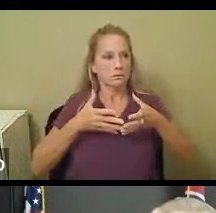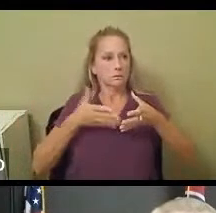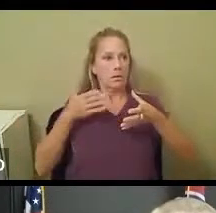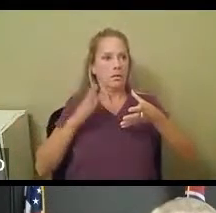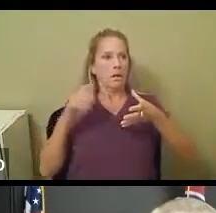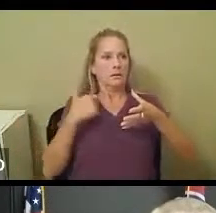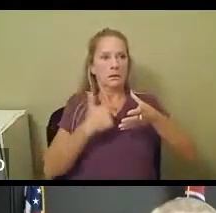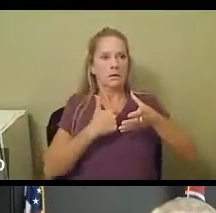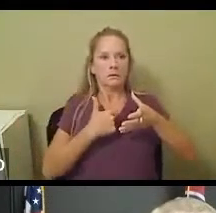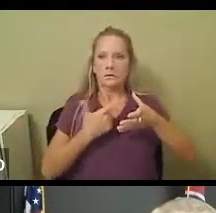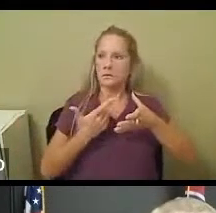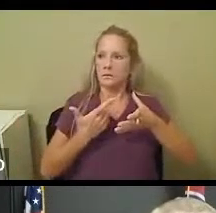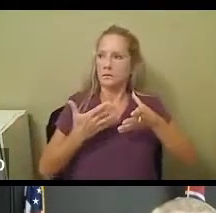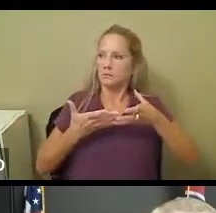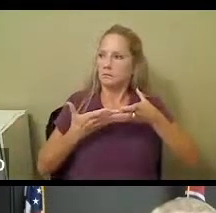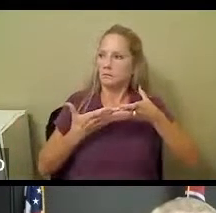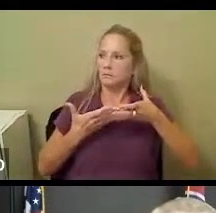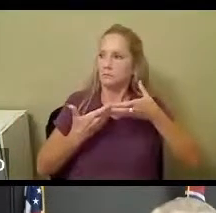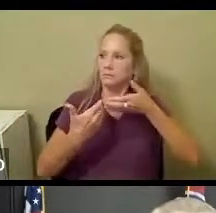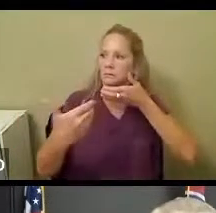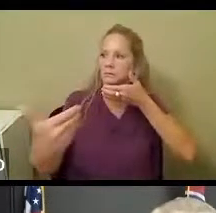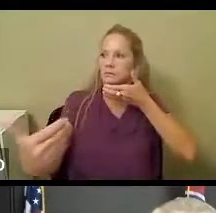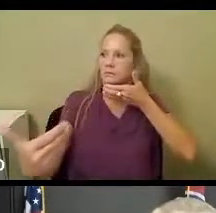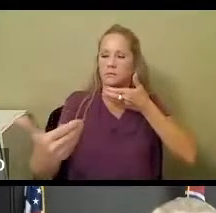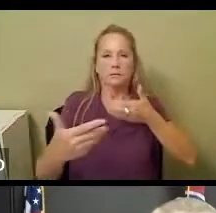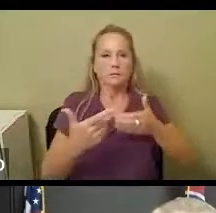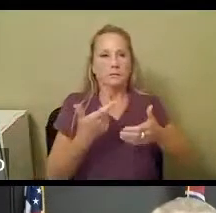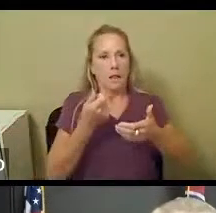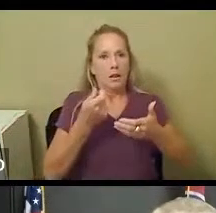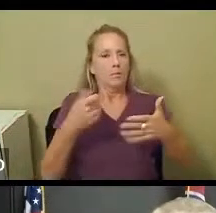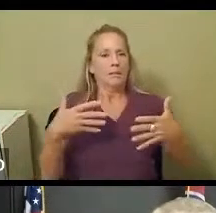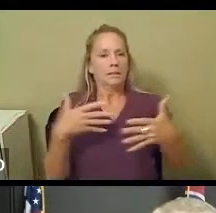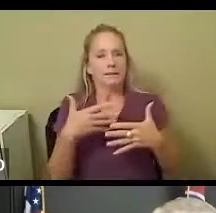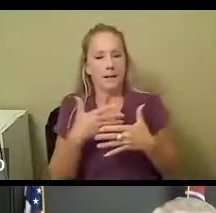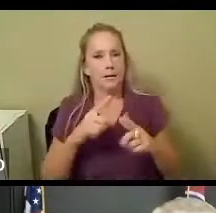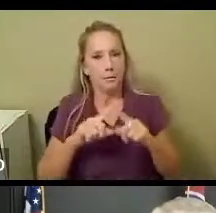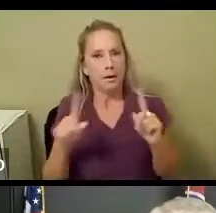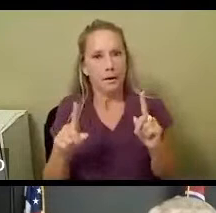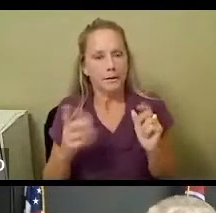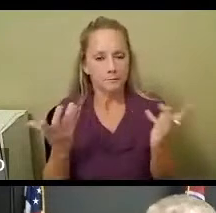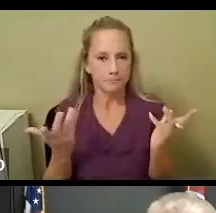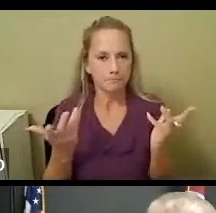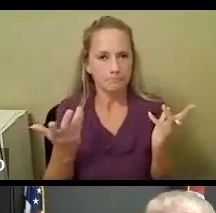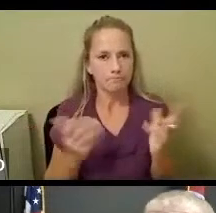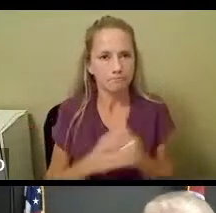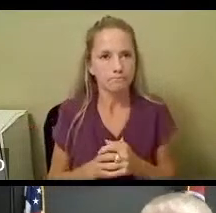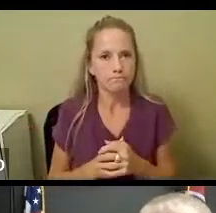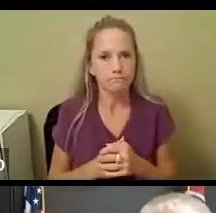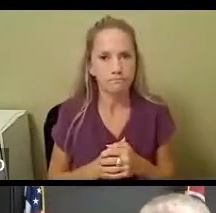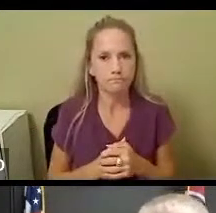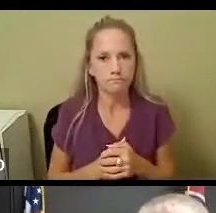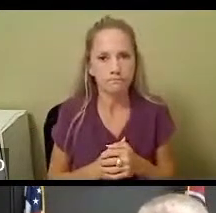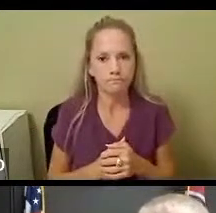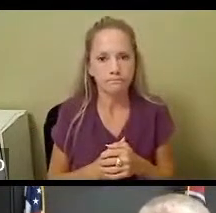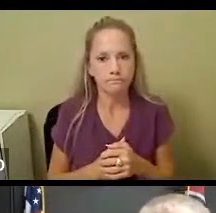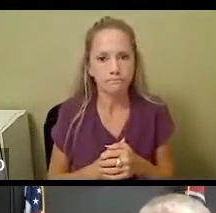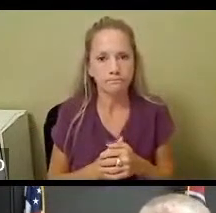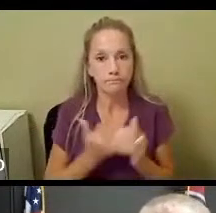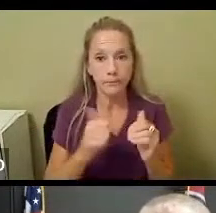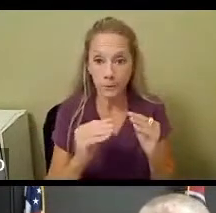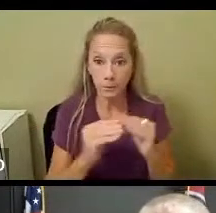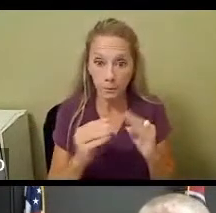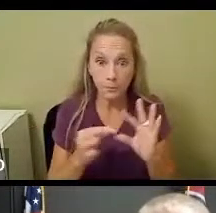fashion. It's a little scary. So, any other comments on that from everyone? If